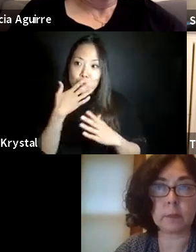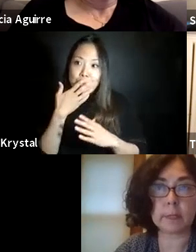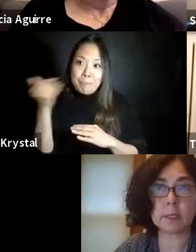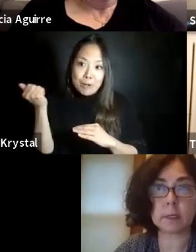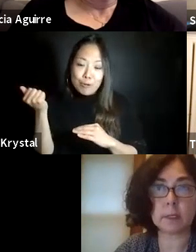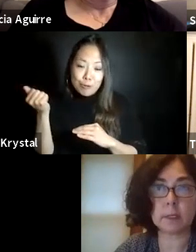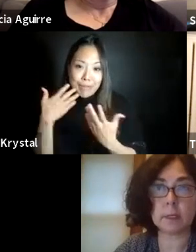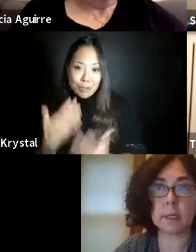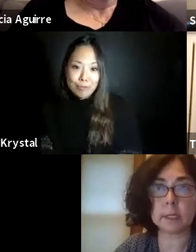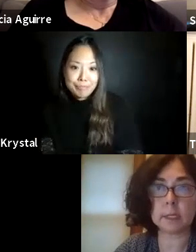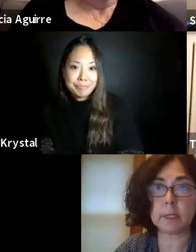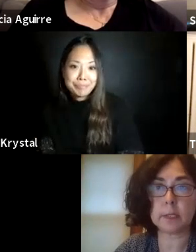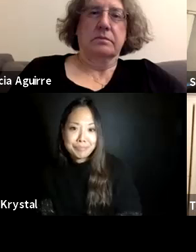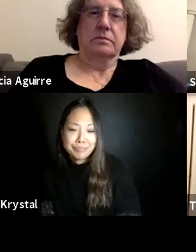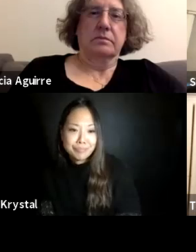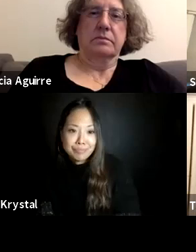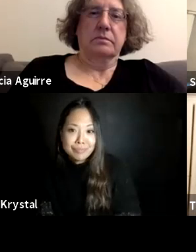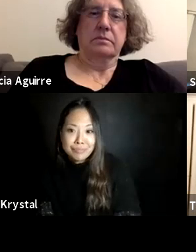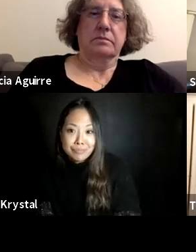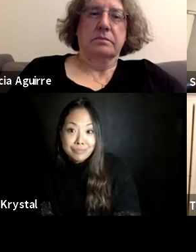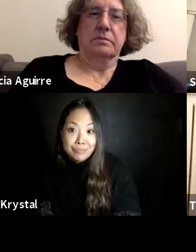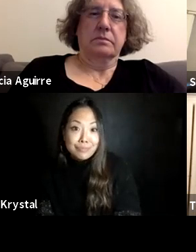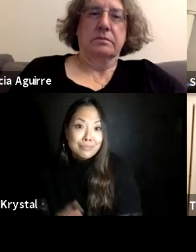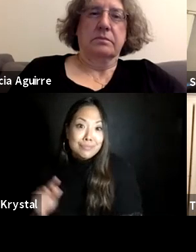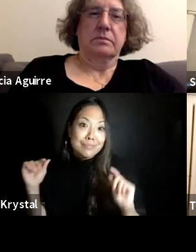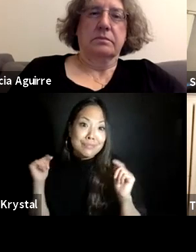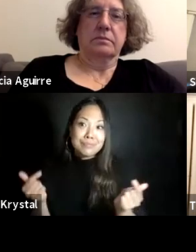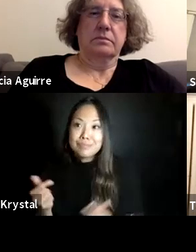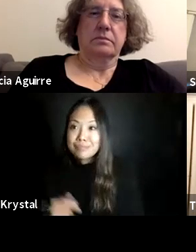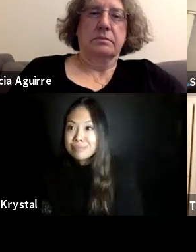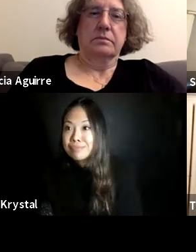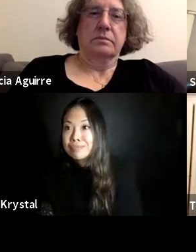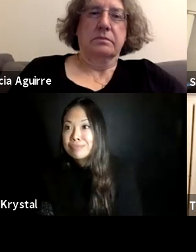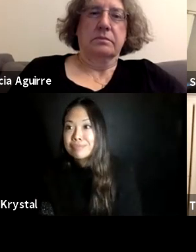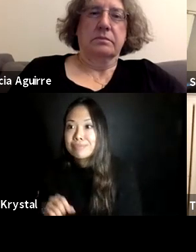Thank you very much. Next speaker is Sherry Kelleher.